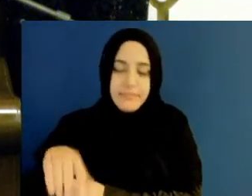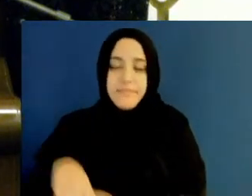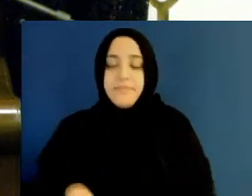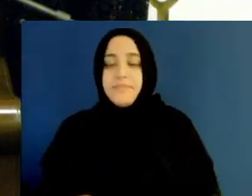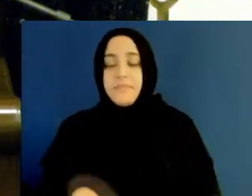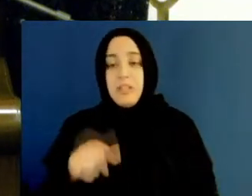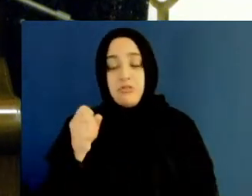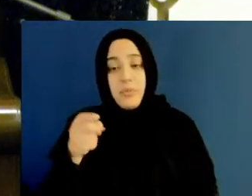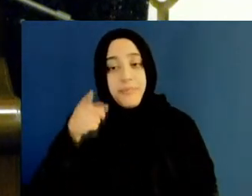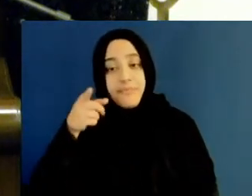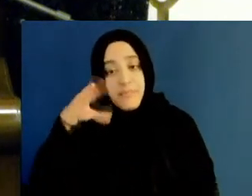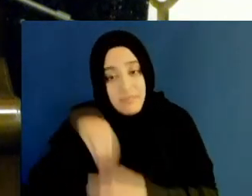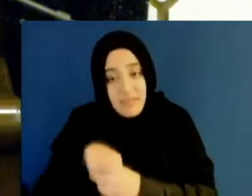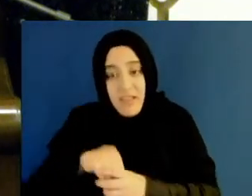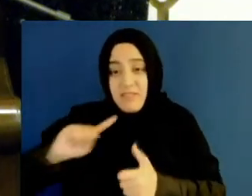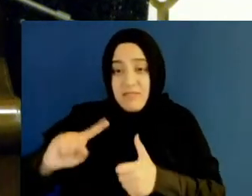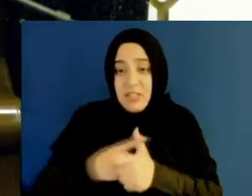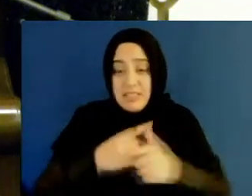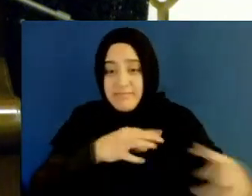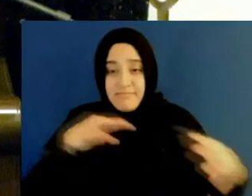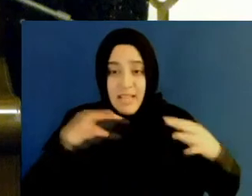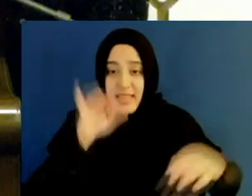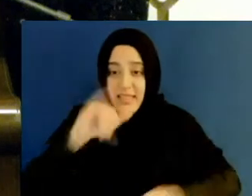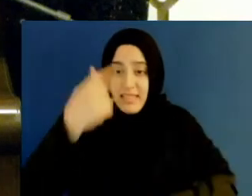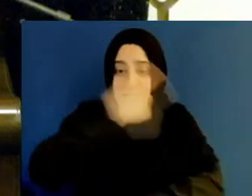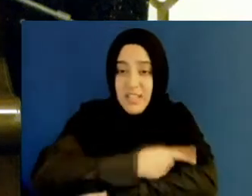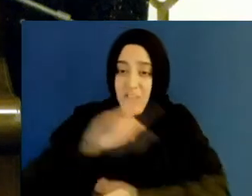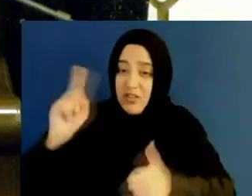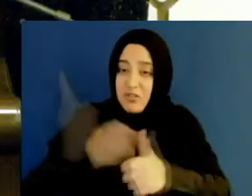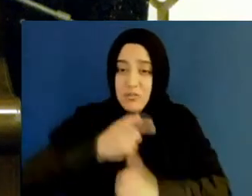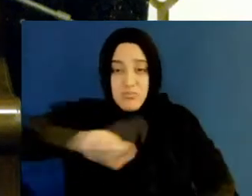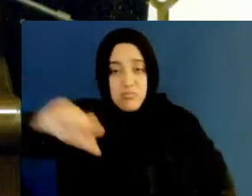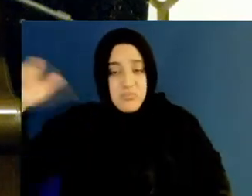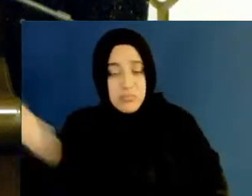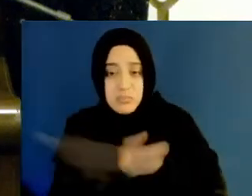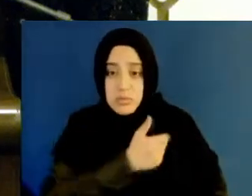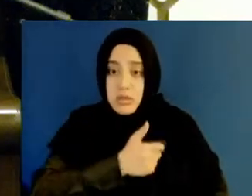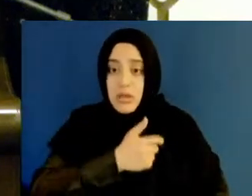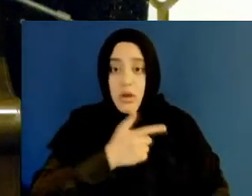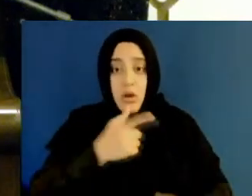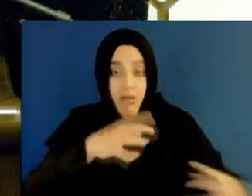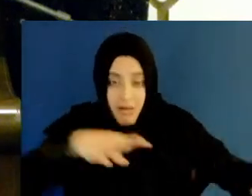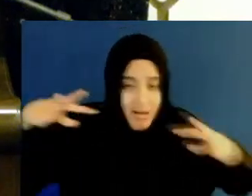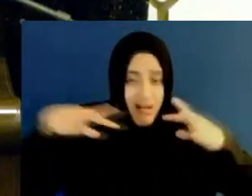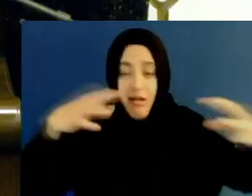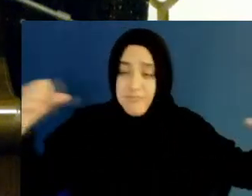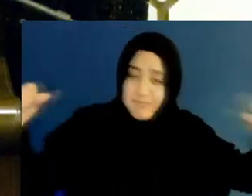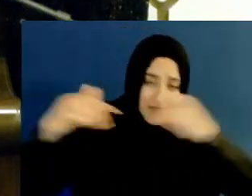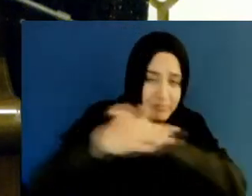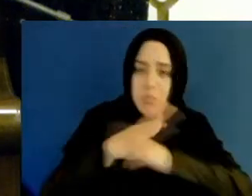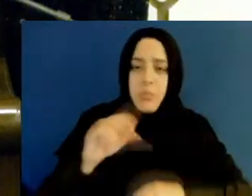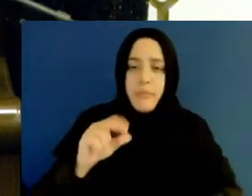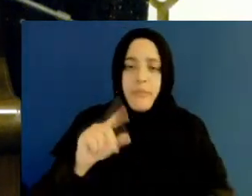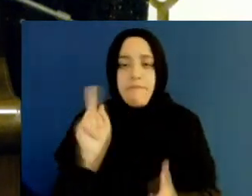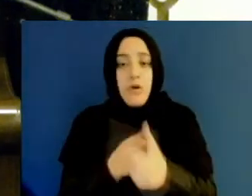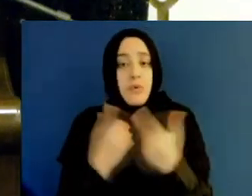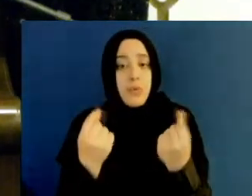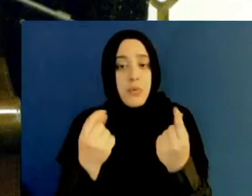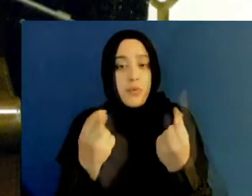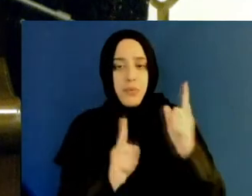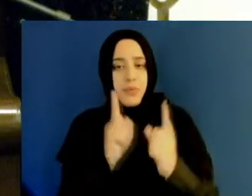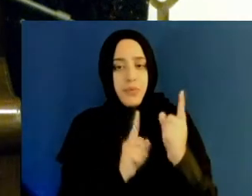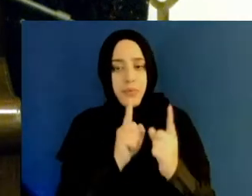first sword to be drawn. It was a single one-on-one duel. Abdullah ibn Umair represents the camp of Imam